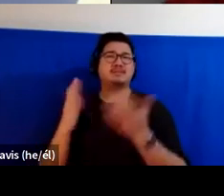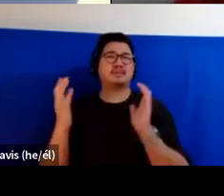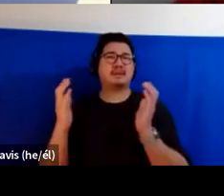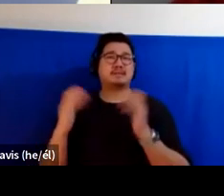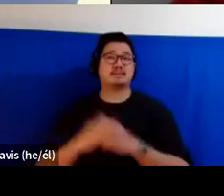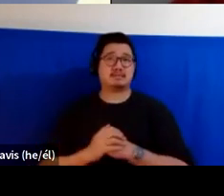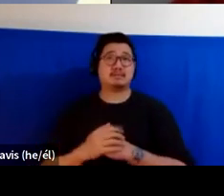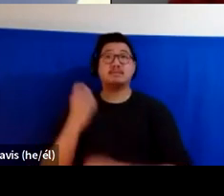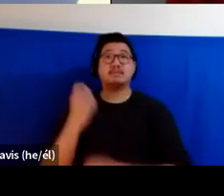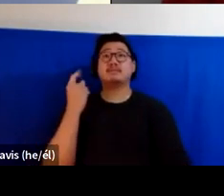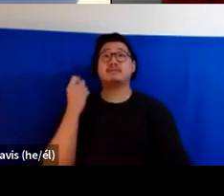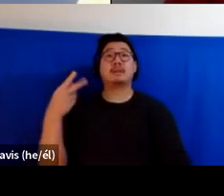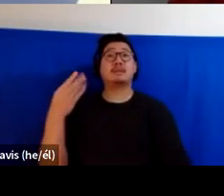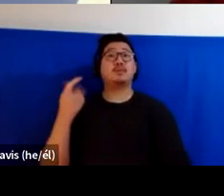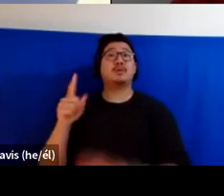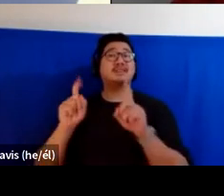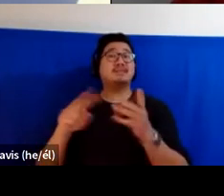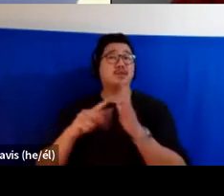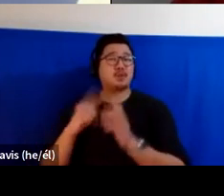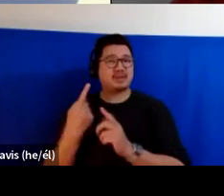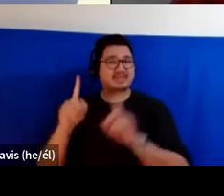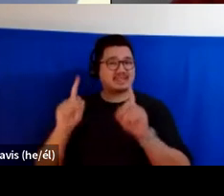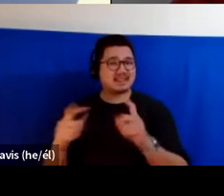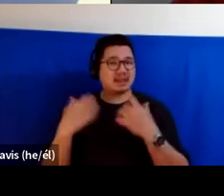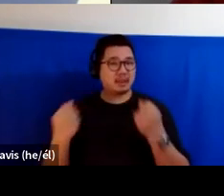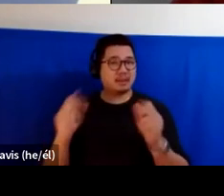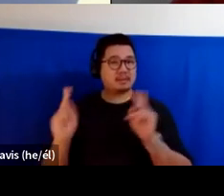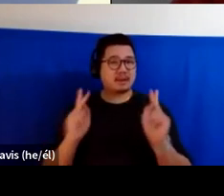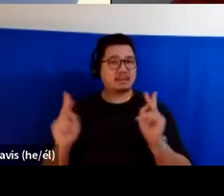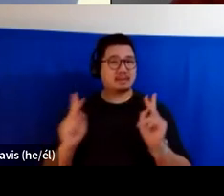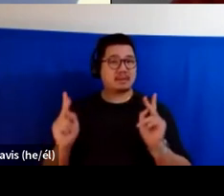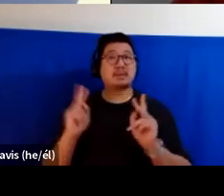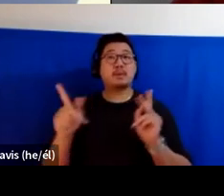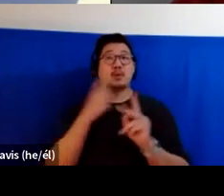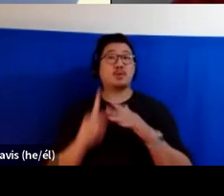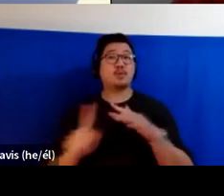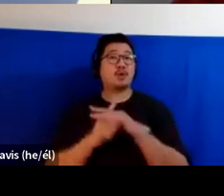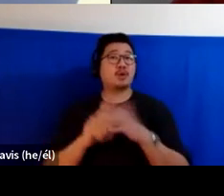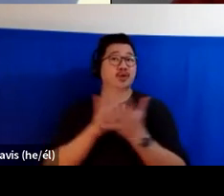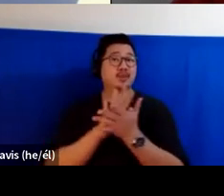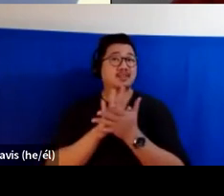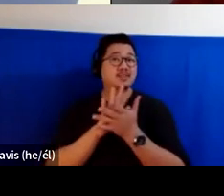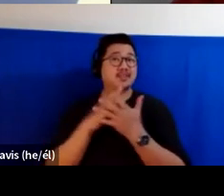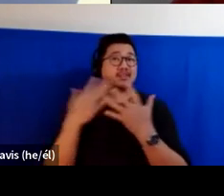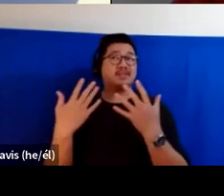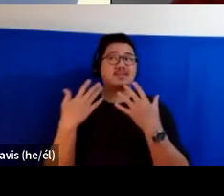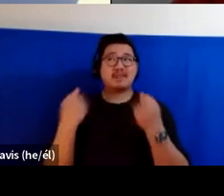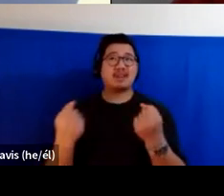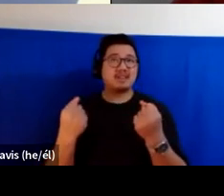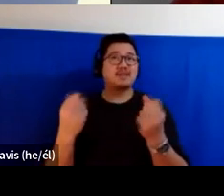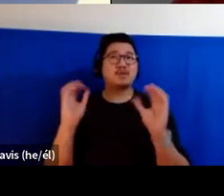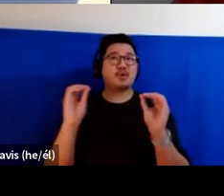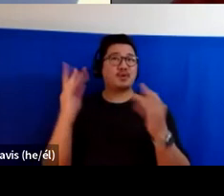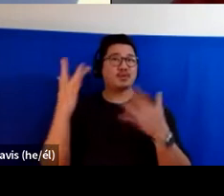pool testing you're only testing healthy people the folks who show up to school well enough with no symptoms to be in